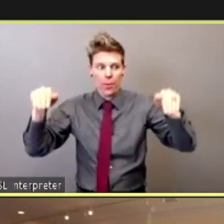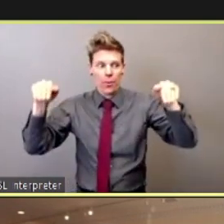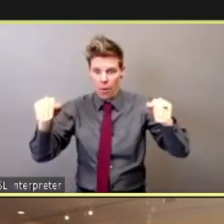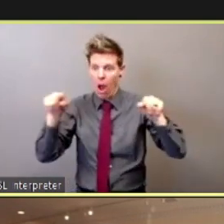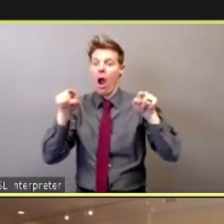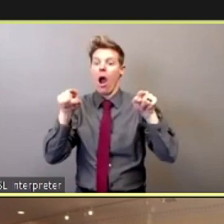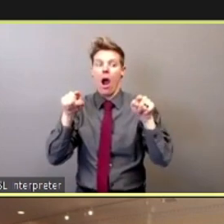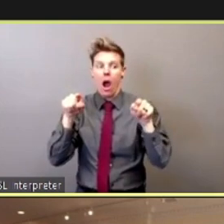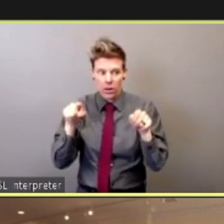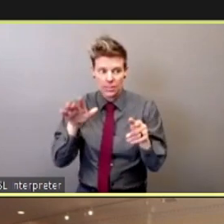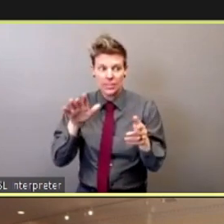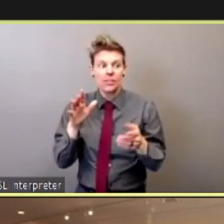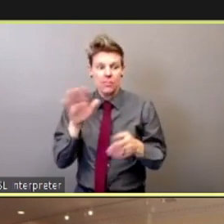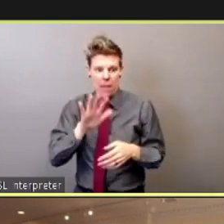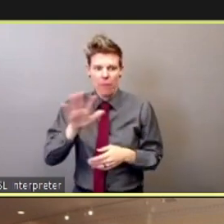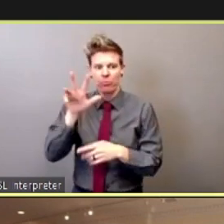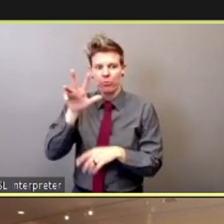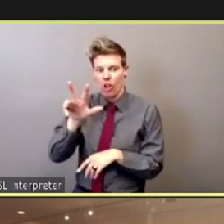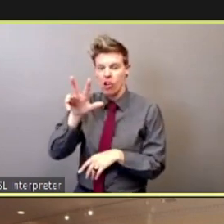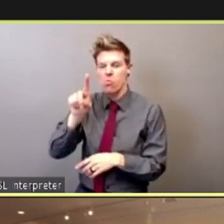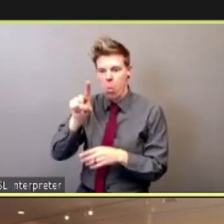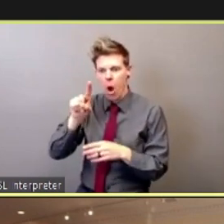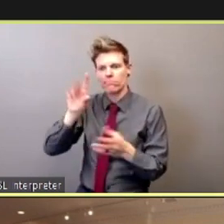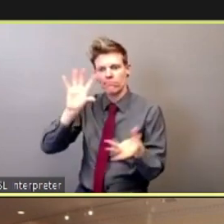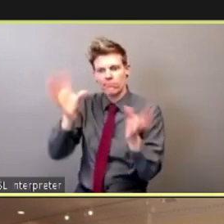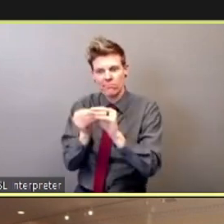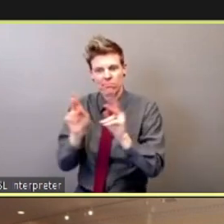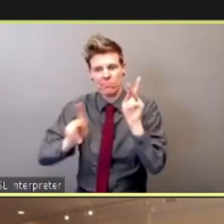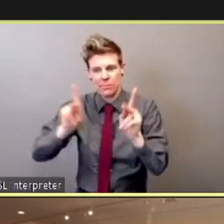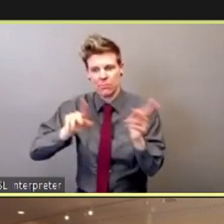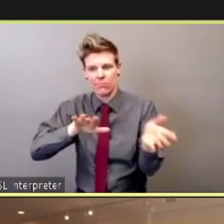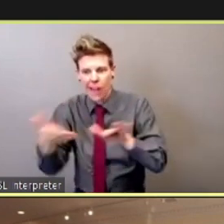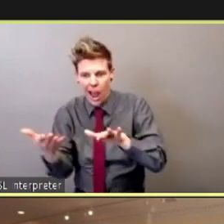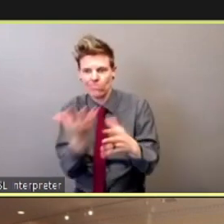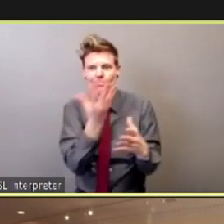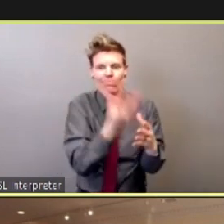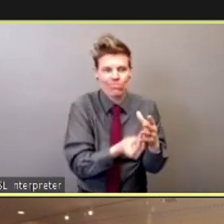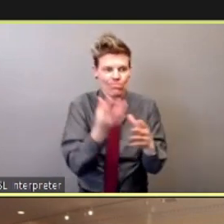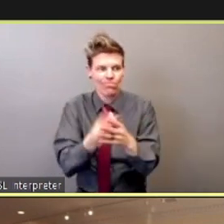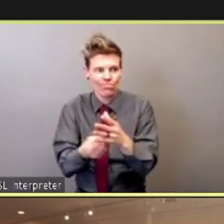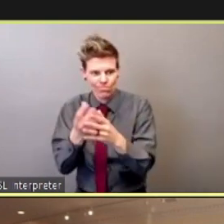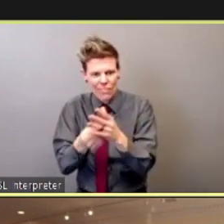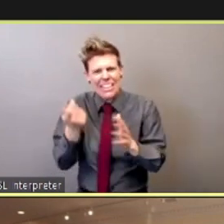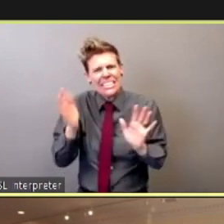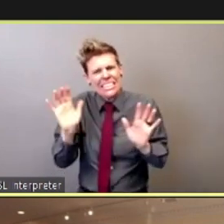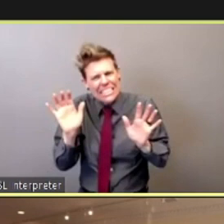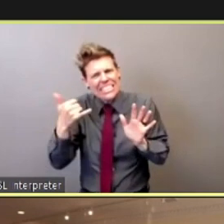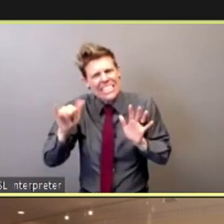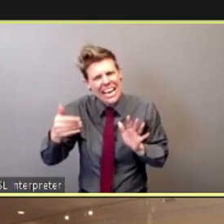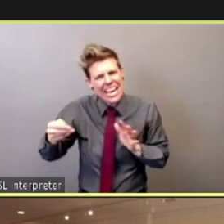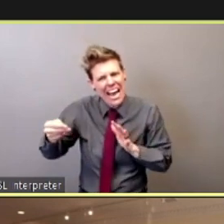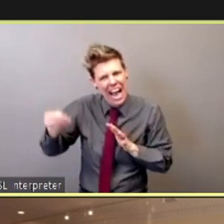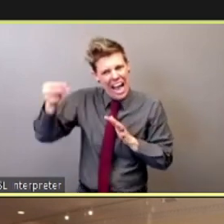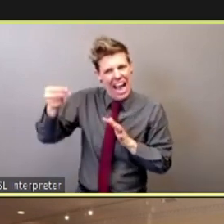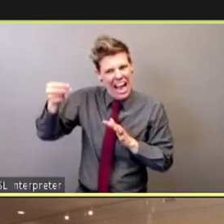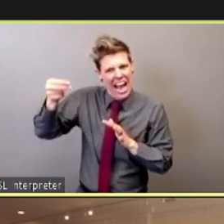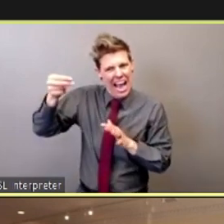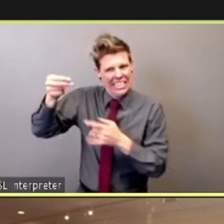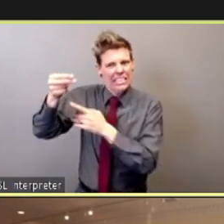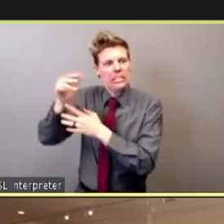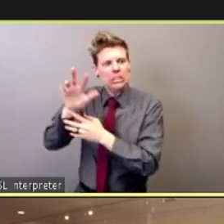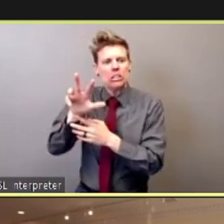31 additional deaths. We haven't seen it be that high since 29 a while back. That brings this